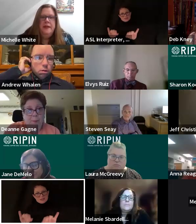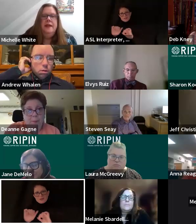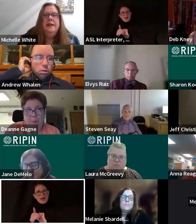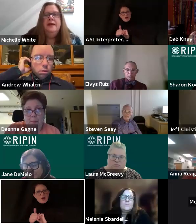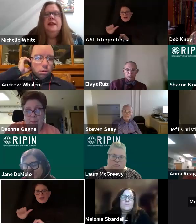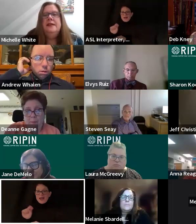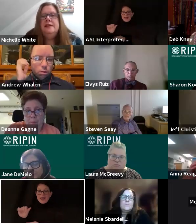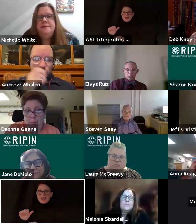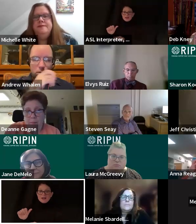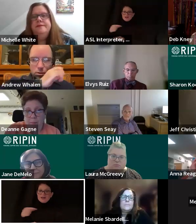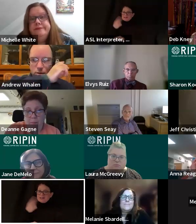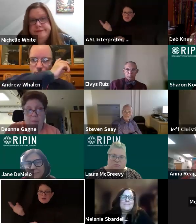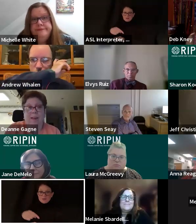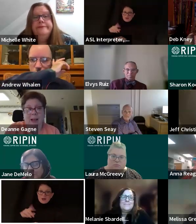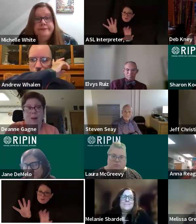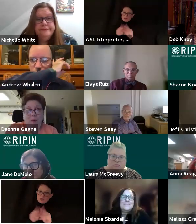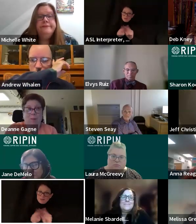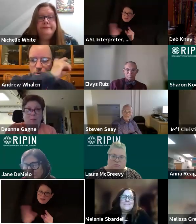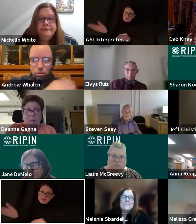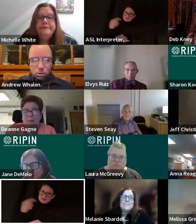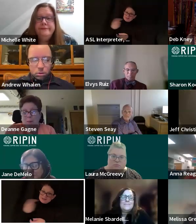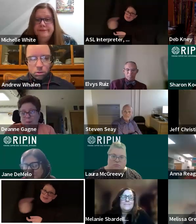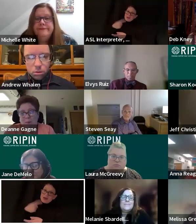Anna, you could encourage them to come to the forum.